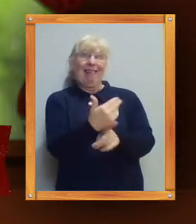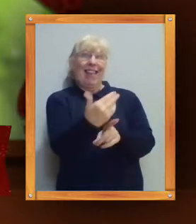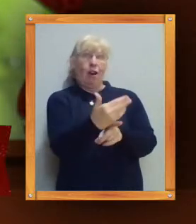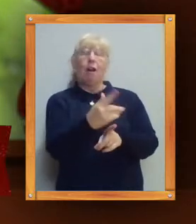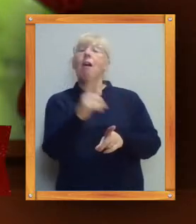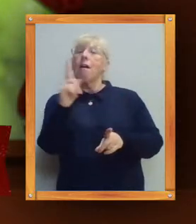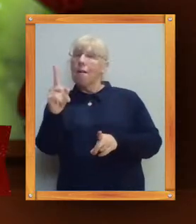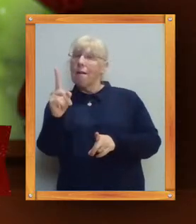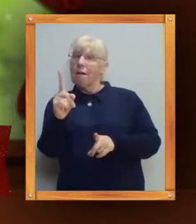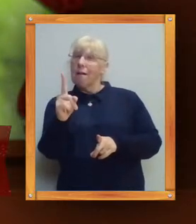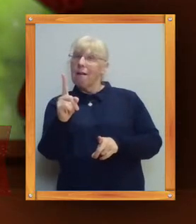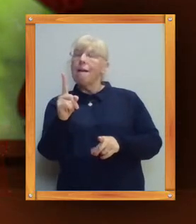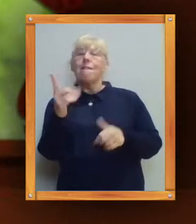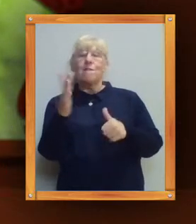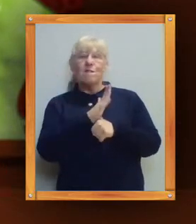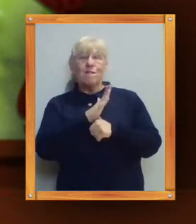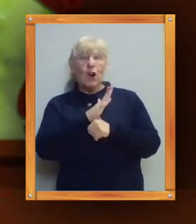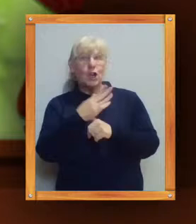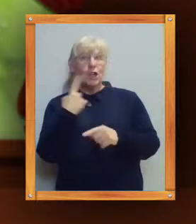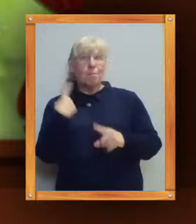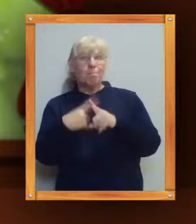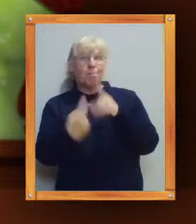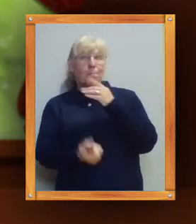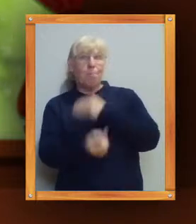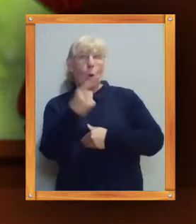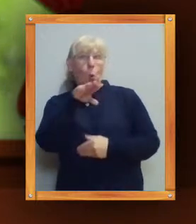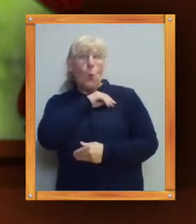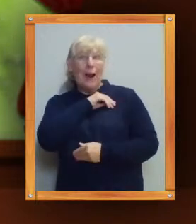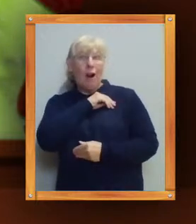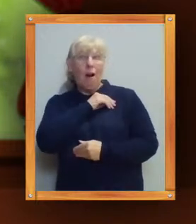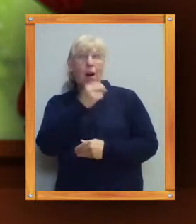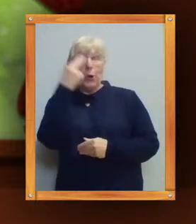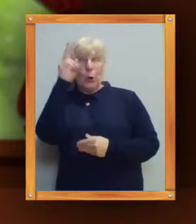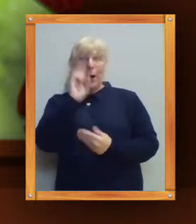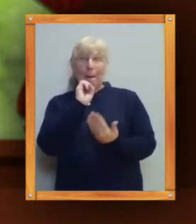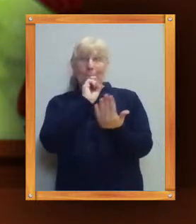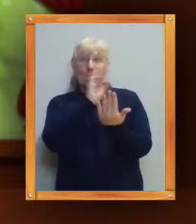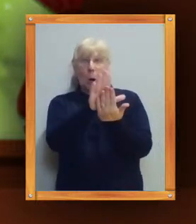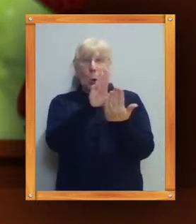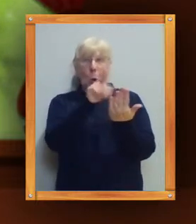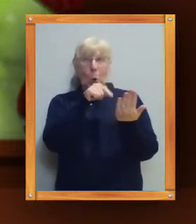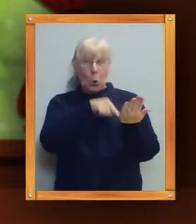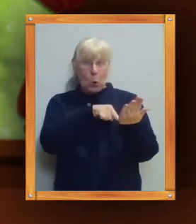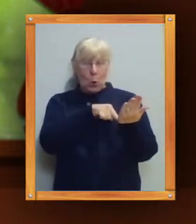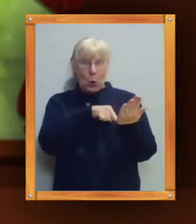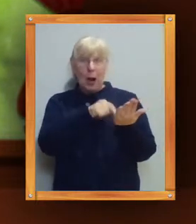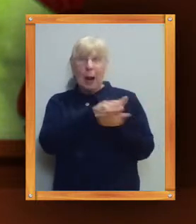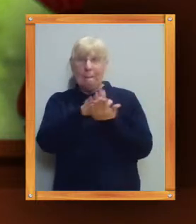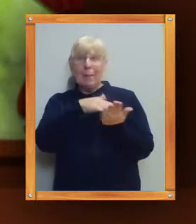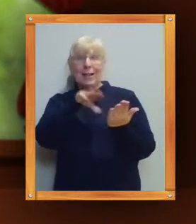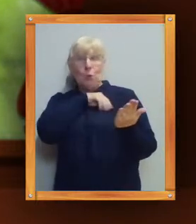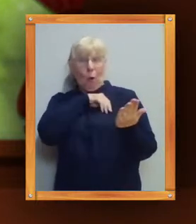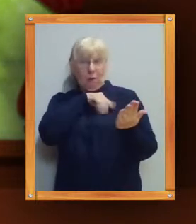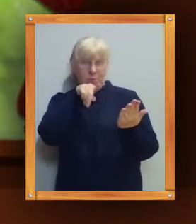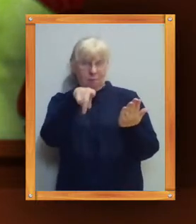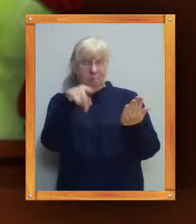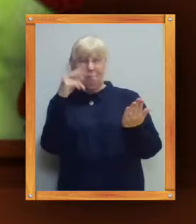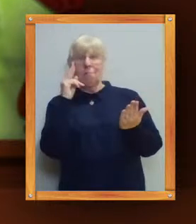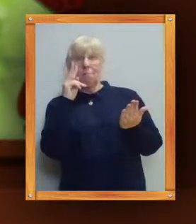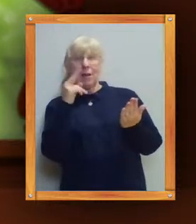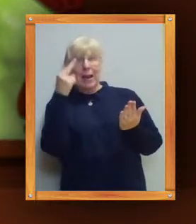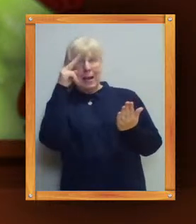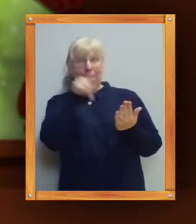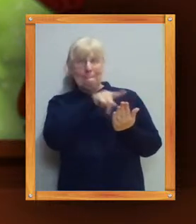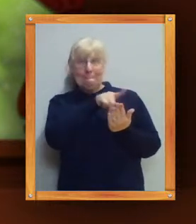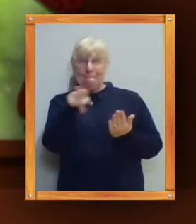now. If this is your name on the screen, you've won an Antrim and Newtownabbey Borough Council goodie bag. Thank you so much to everybody